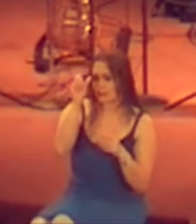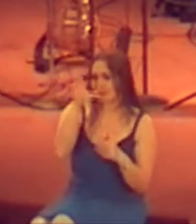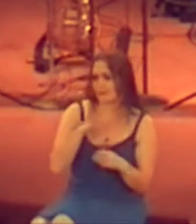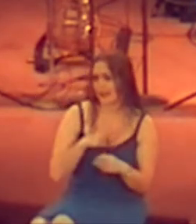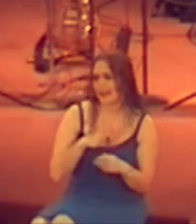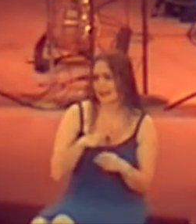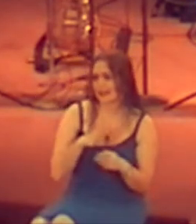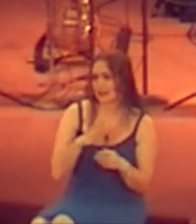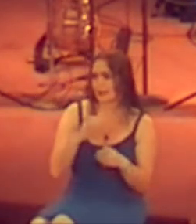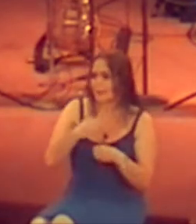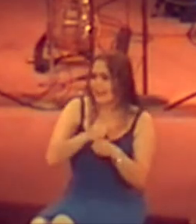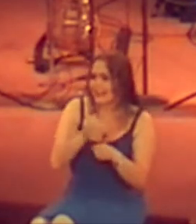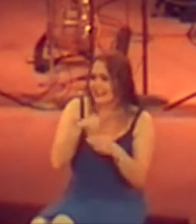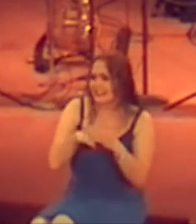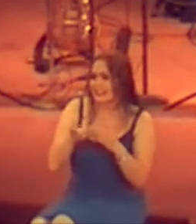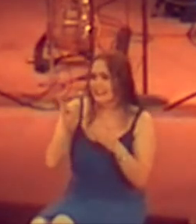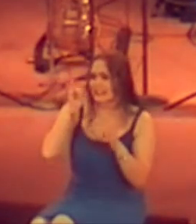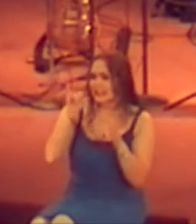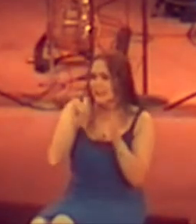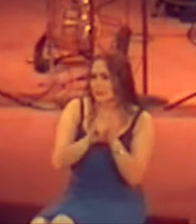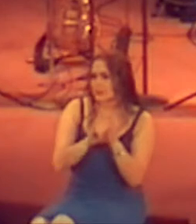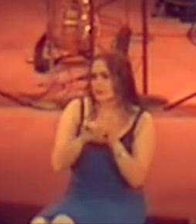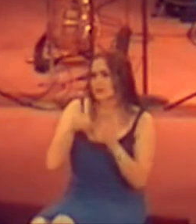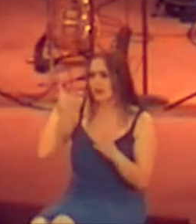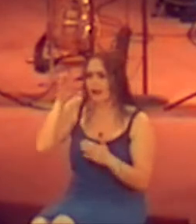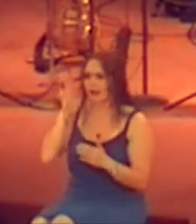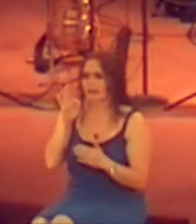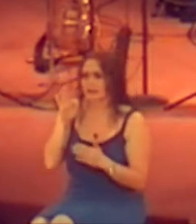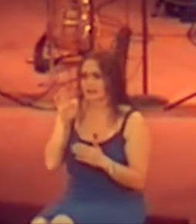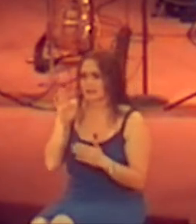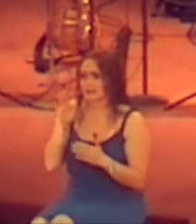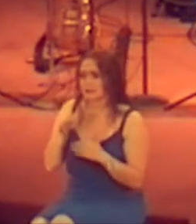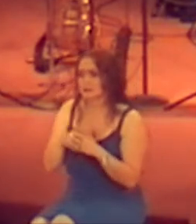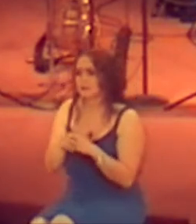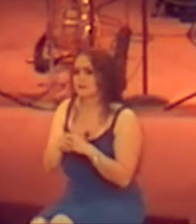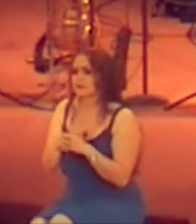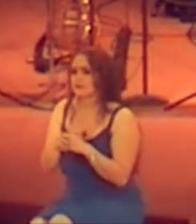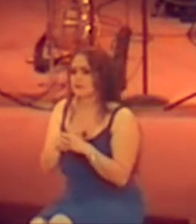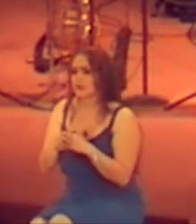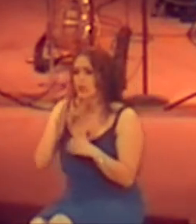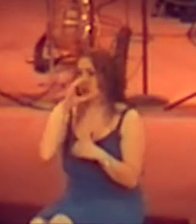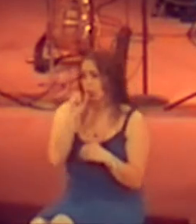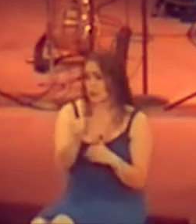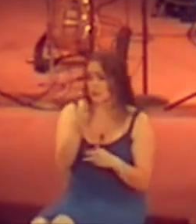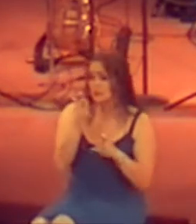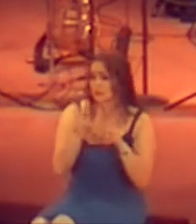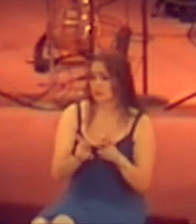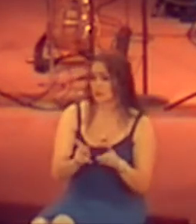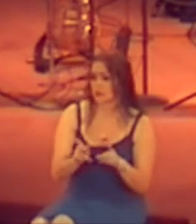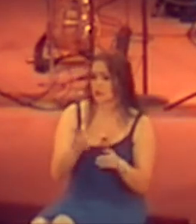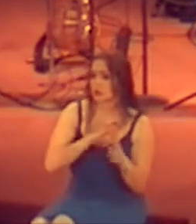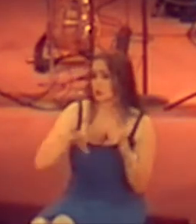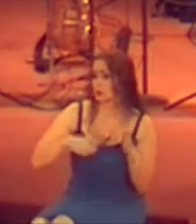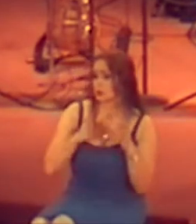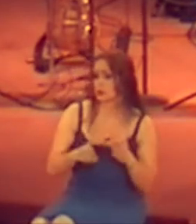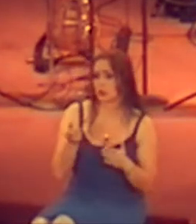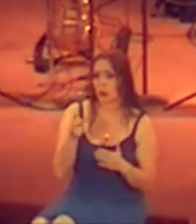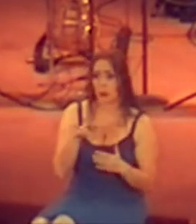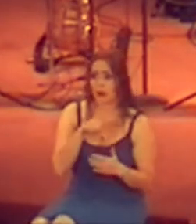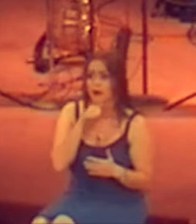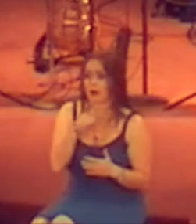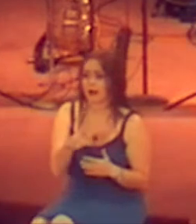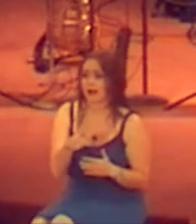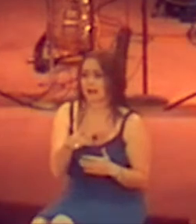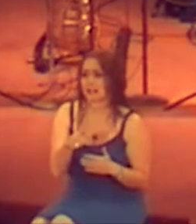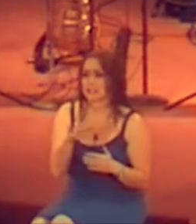that human beings, despite the fall, return traces of God's image. And so to curse someone, whether or not Christian, is to curse the reflection